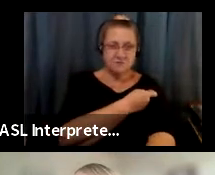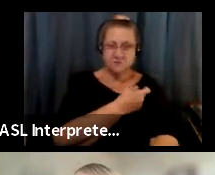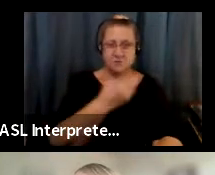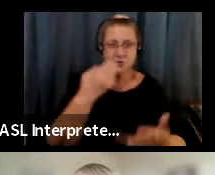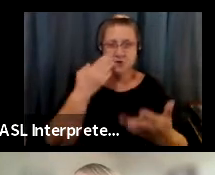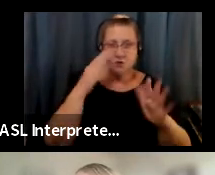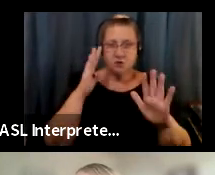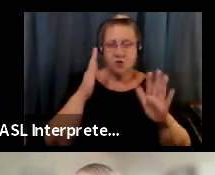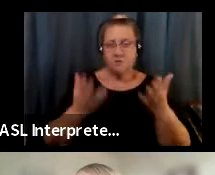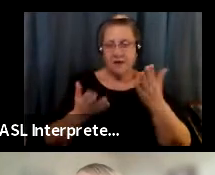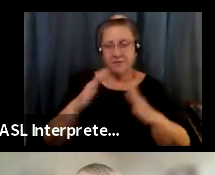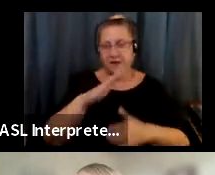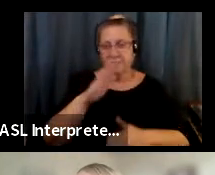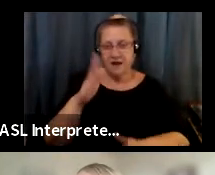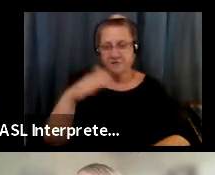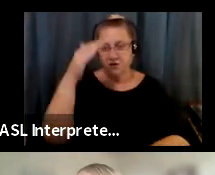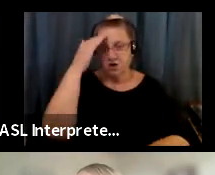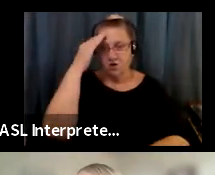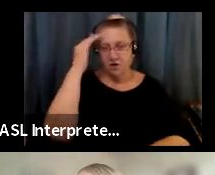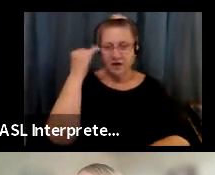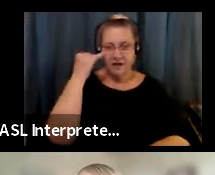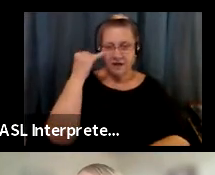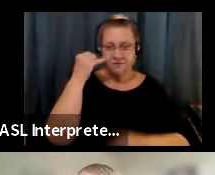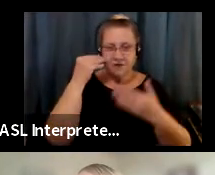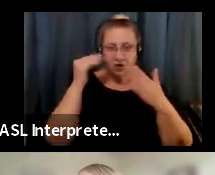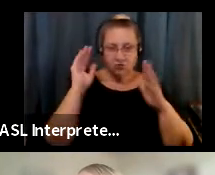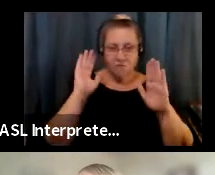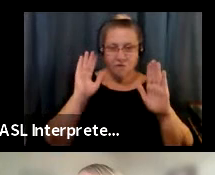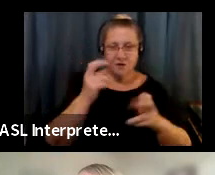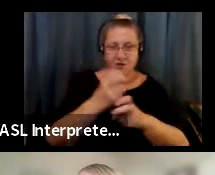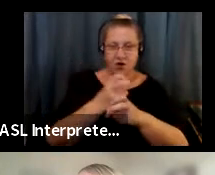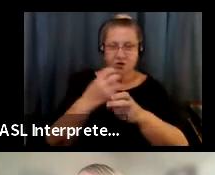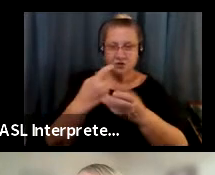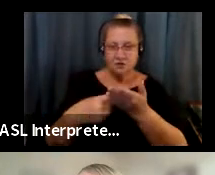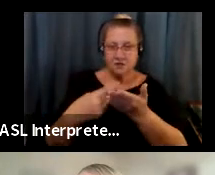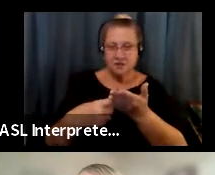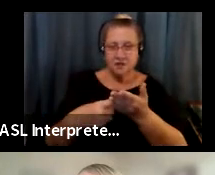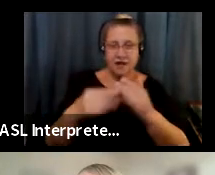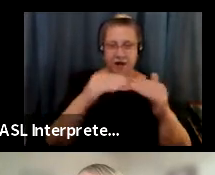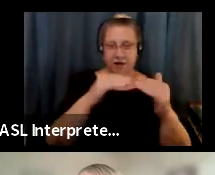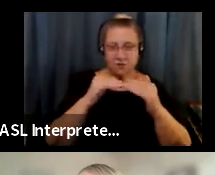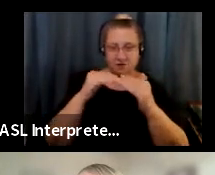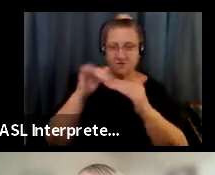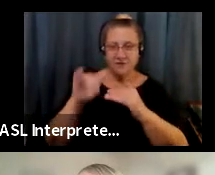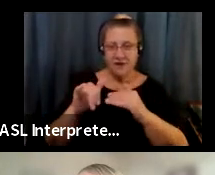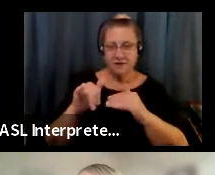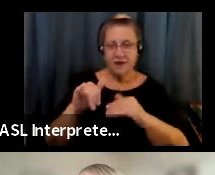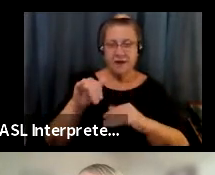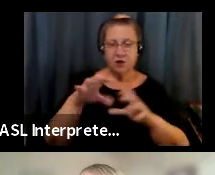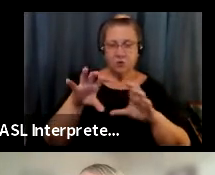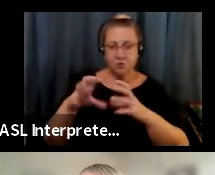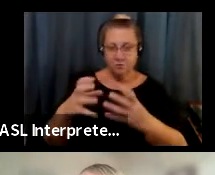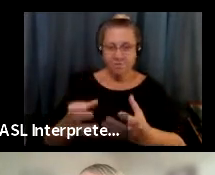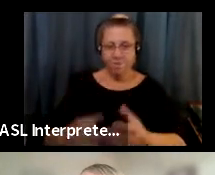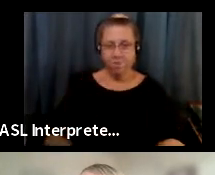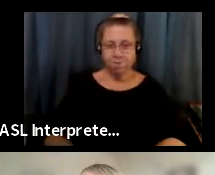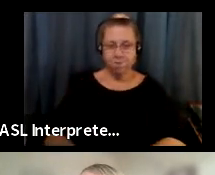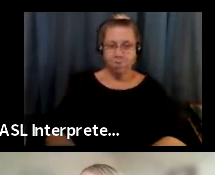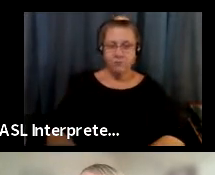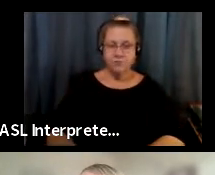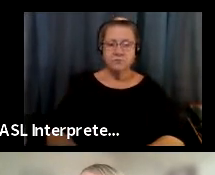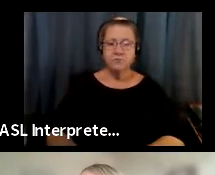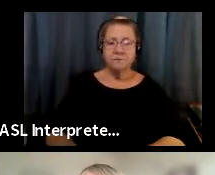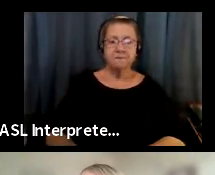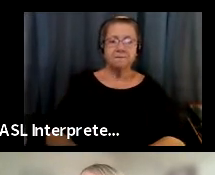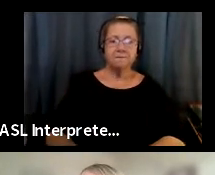and we may never know. If we never know, it's hard to talk about equity for that population. Ultimately, our belief is that